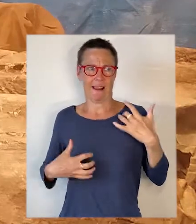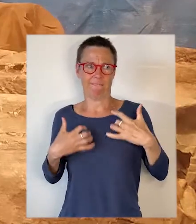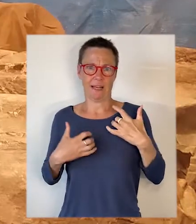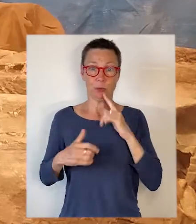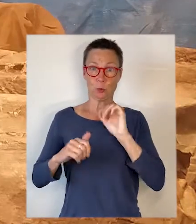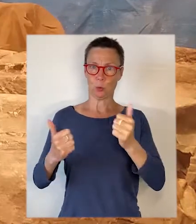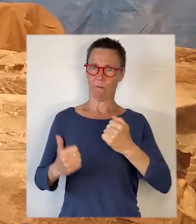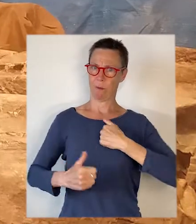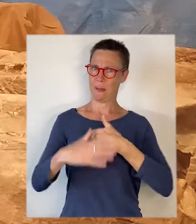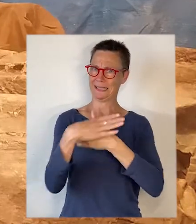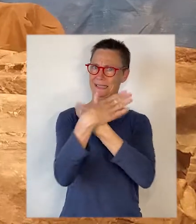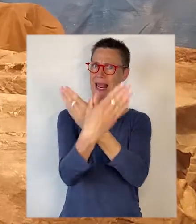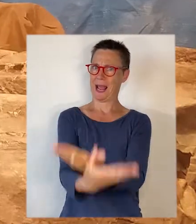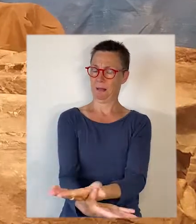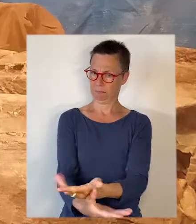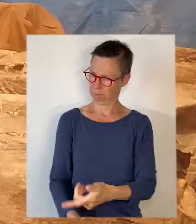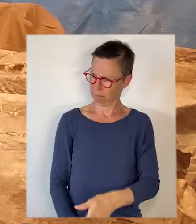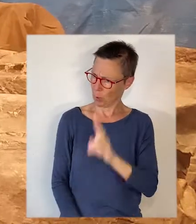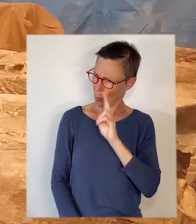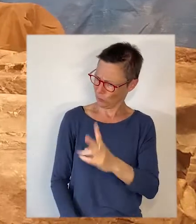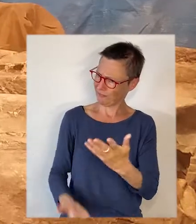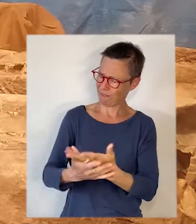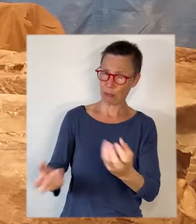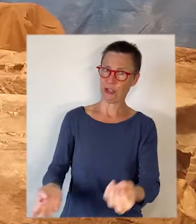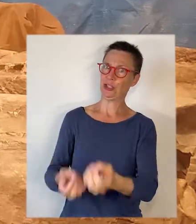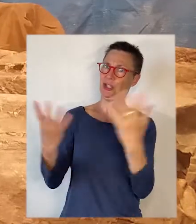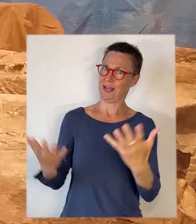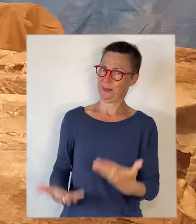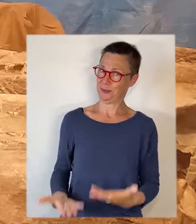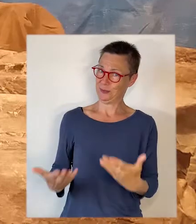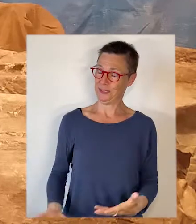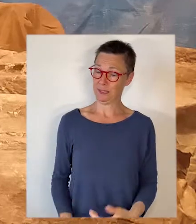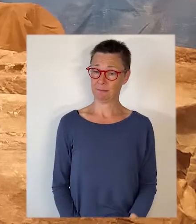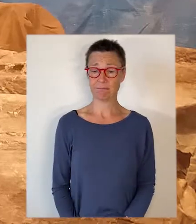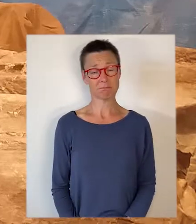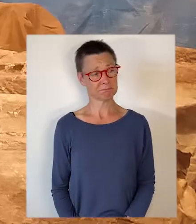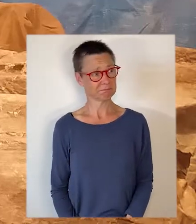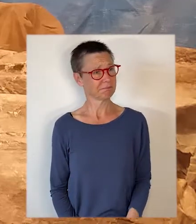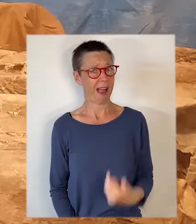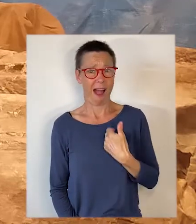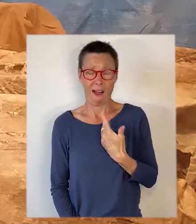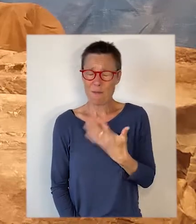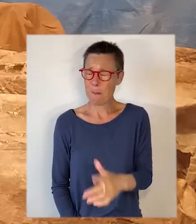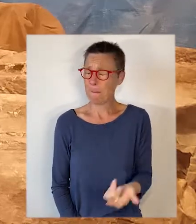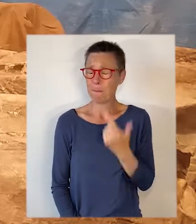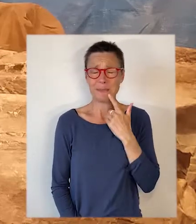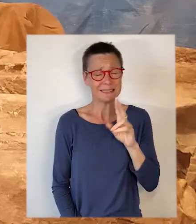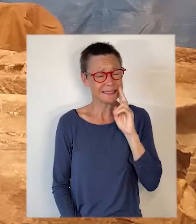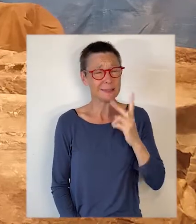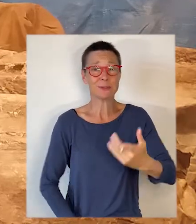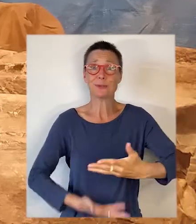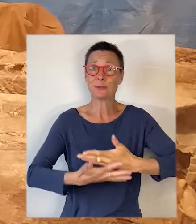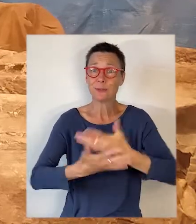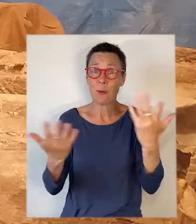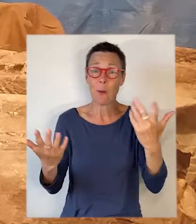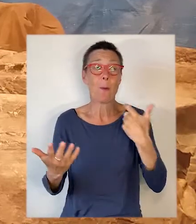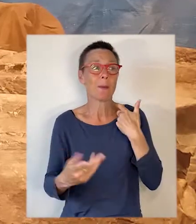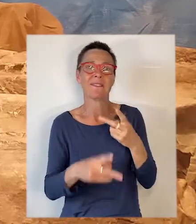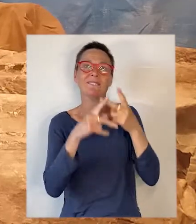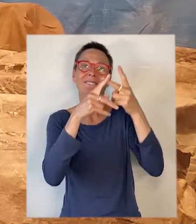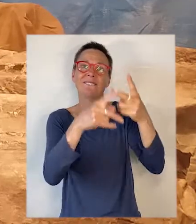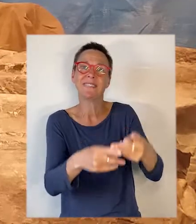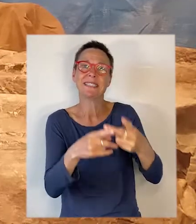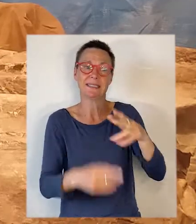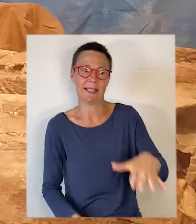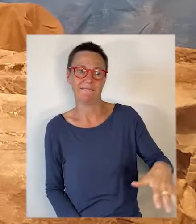tail. Your tail does look particularly shiny today, Granny Pearl. Well, the things it's seen. I was visiting family off